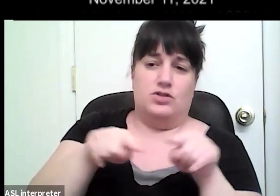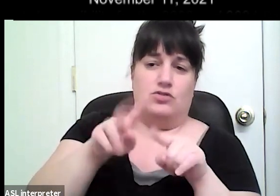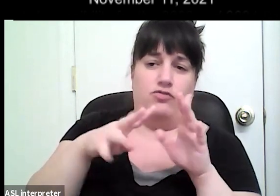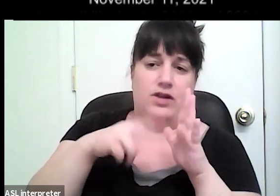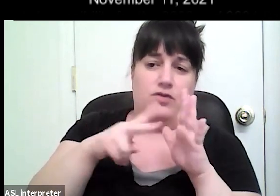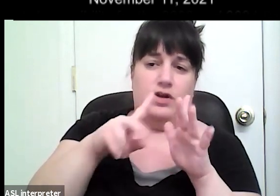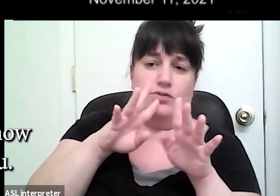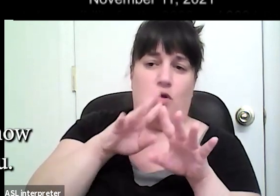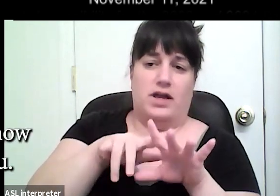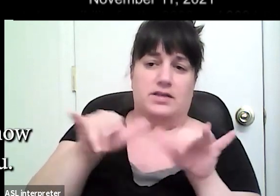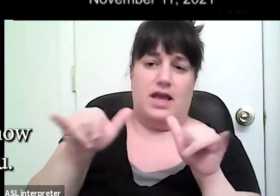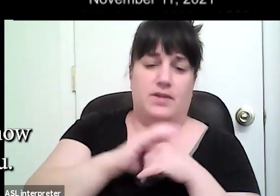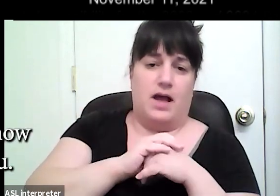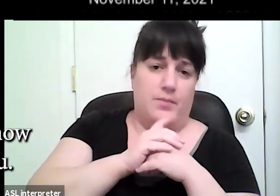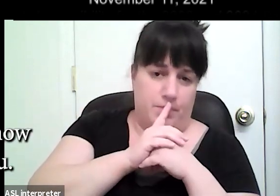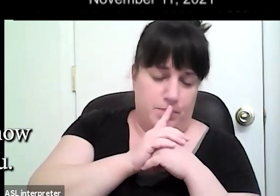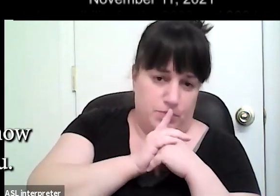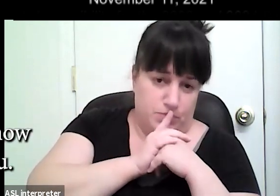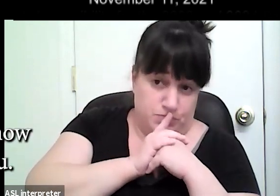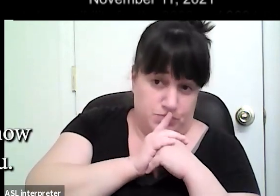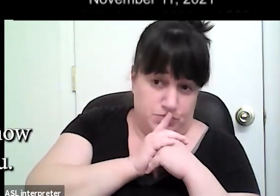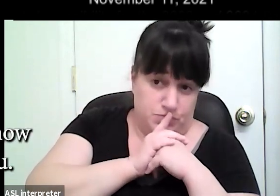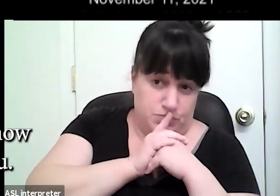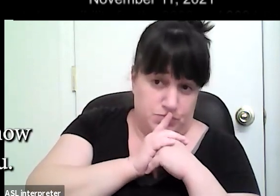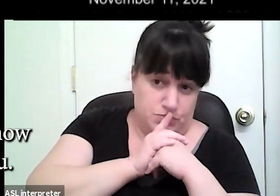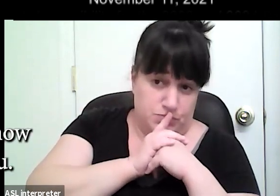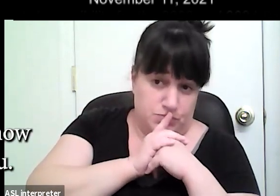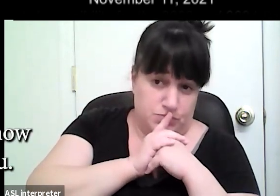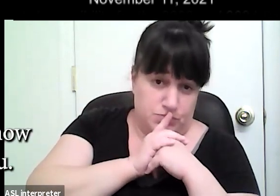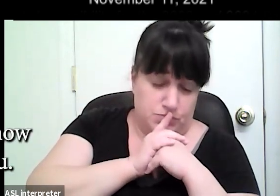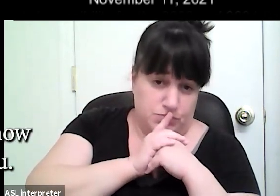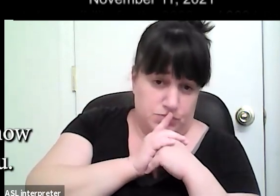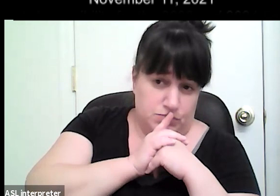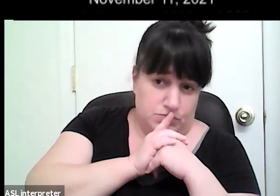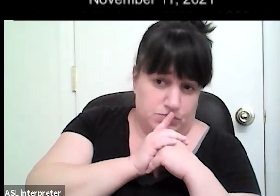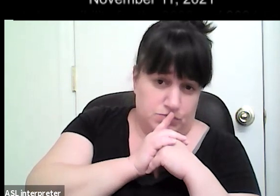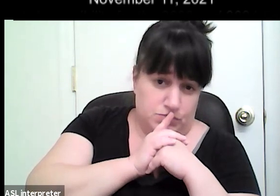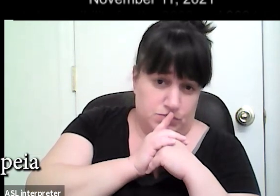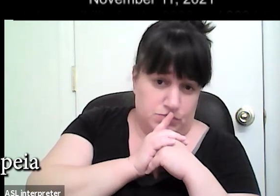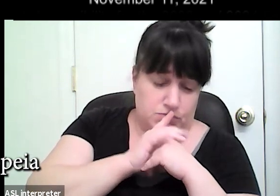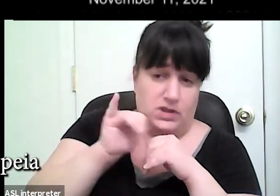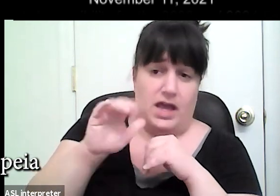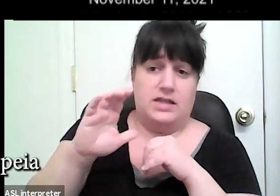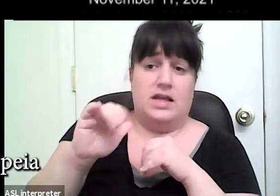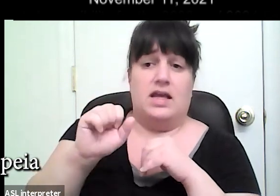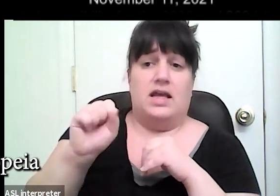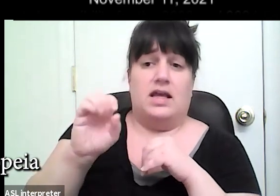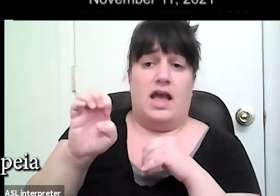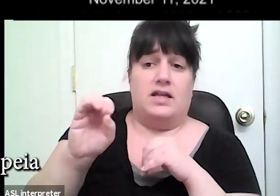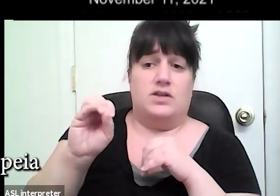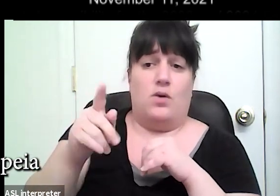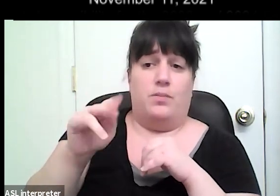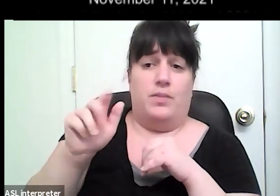here you have basically the sky, and this is Cassiopeia showing in front of you. I can actually understand